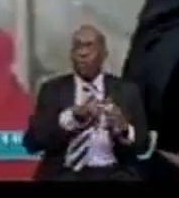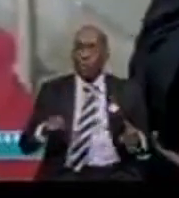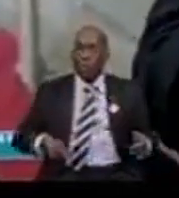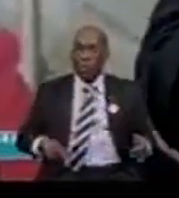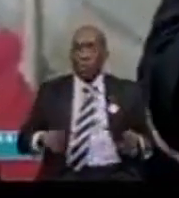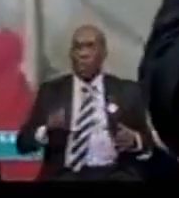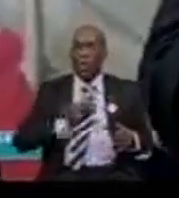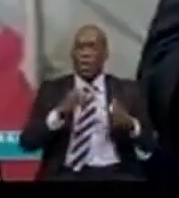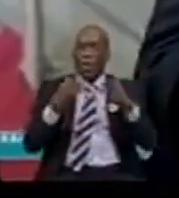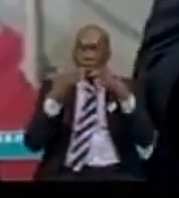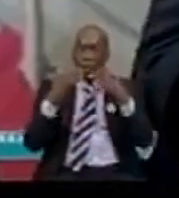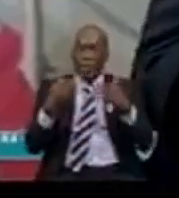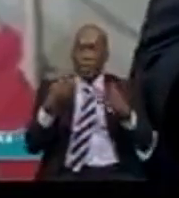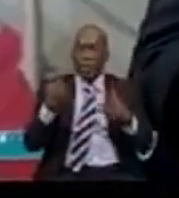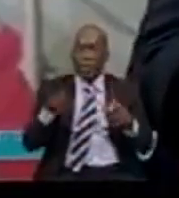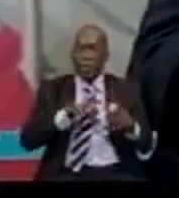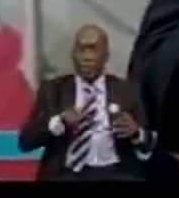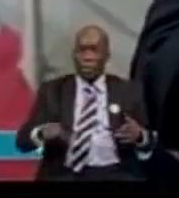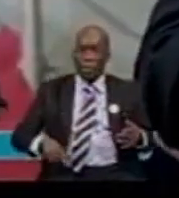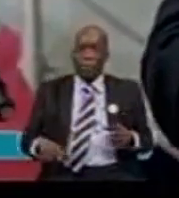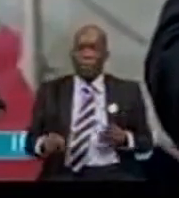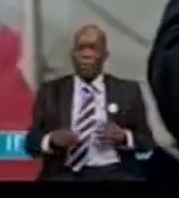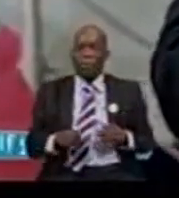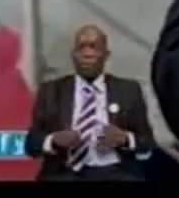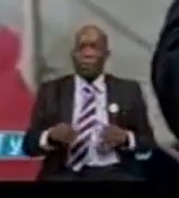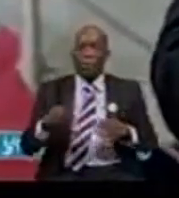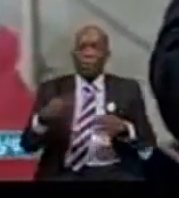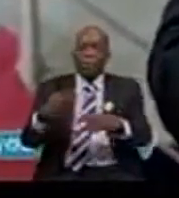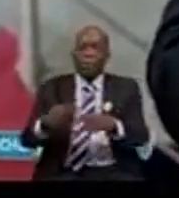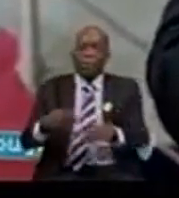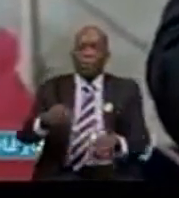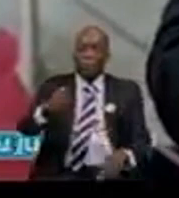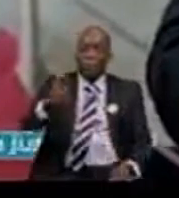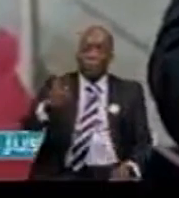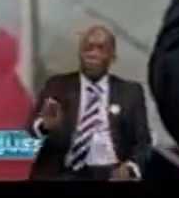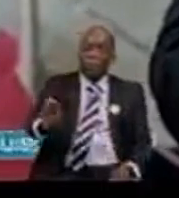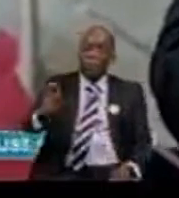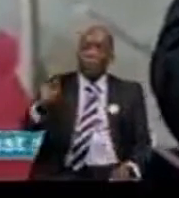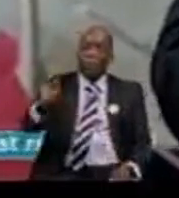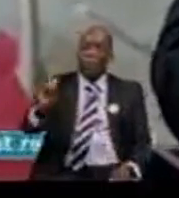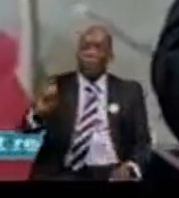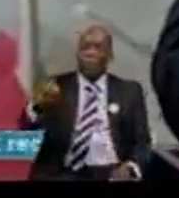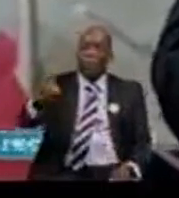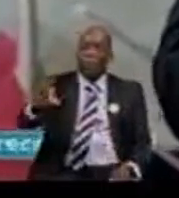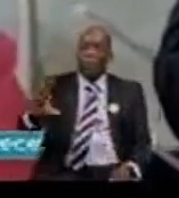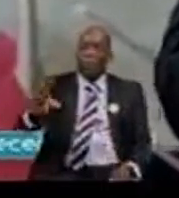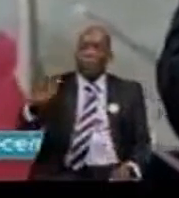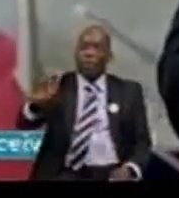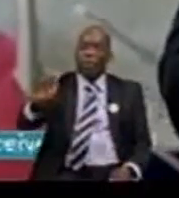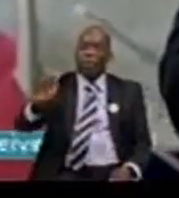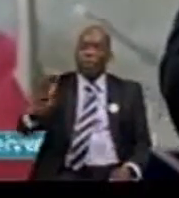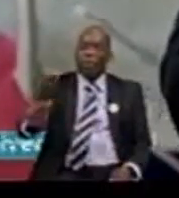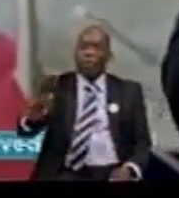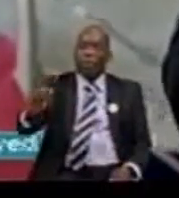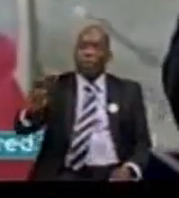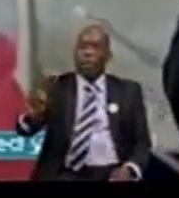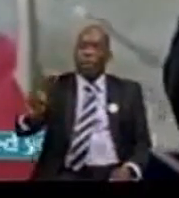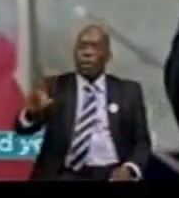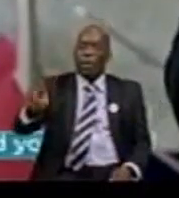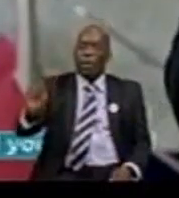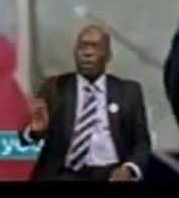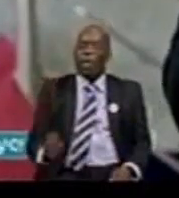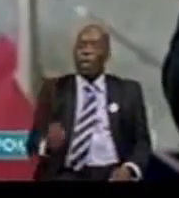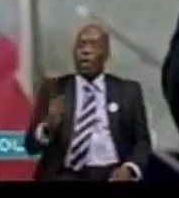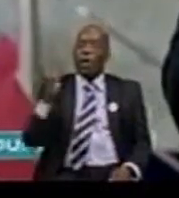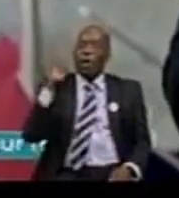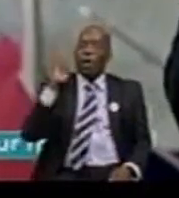Olorun lati bi ose kan. Ki loruko yin. Bola le Olalere loruko mi. Moruko lowo Olorun lati bi ose kan.